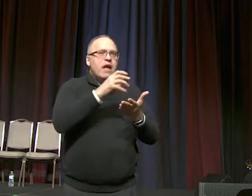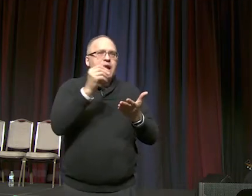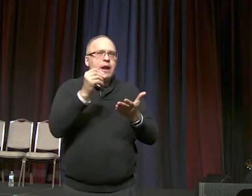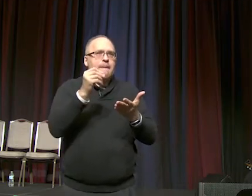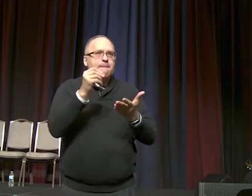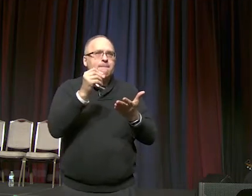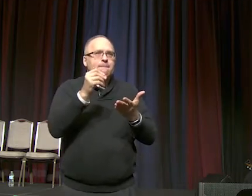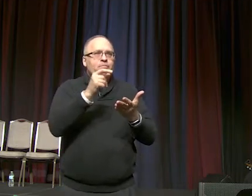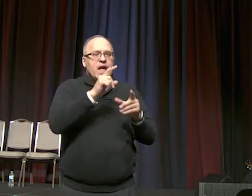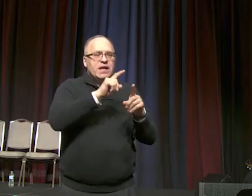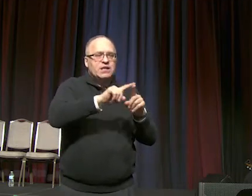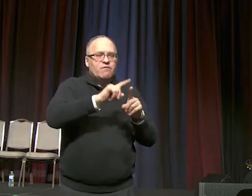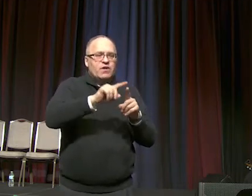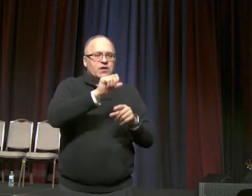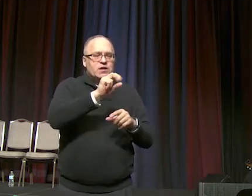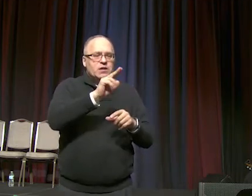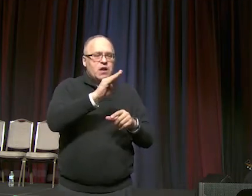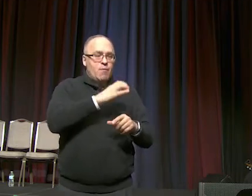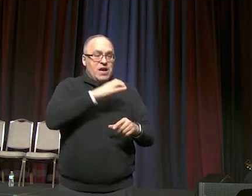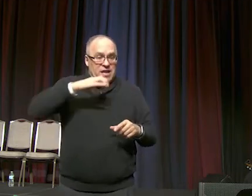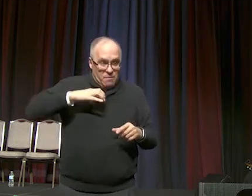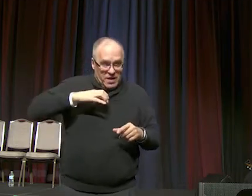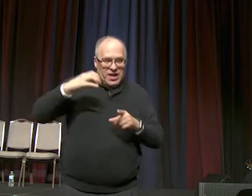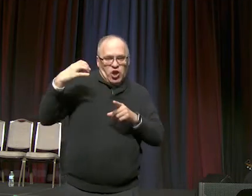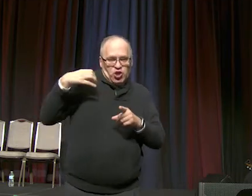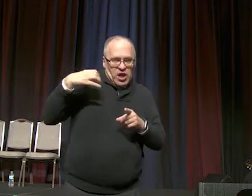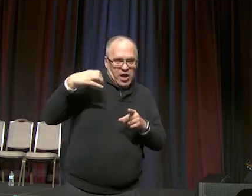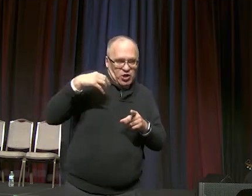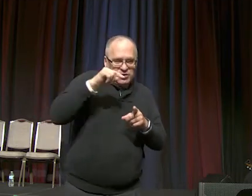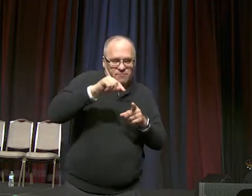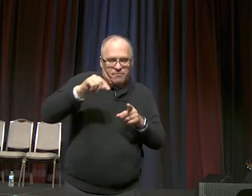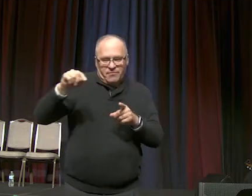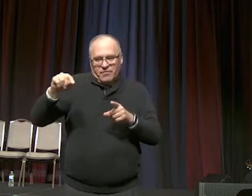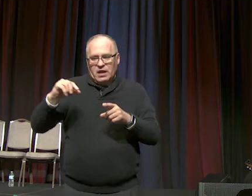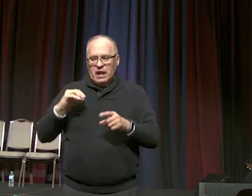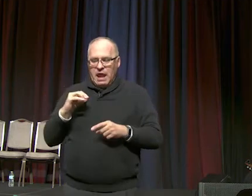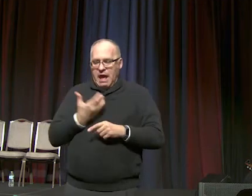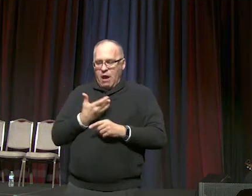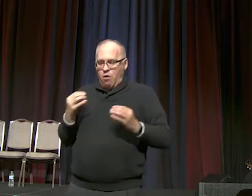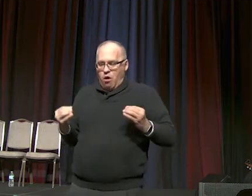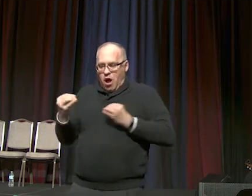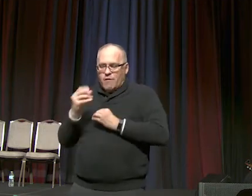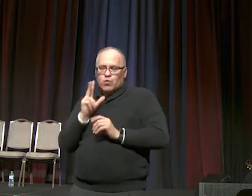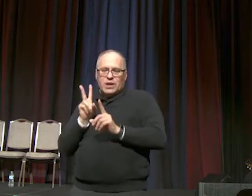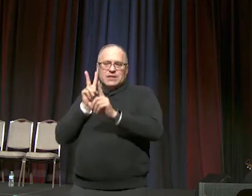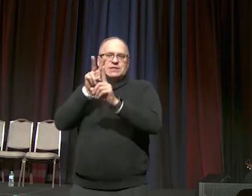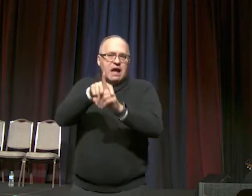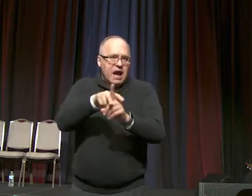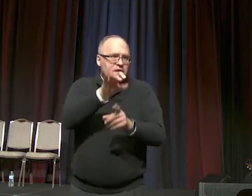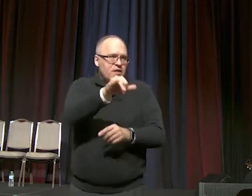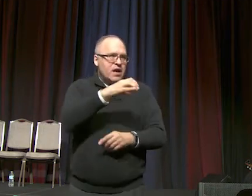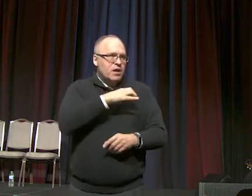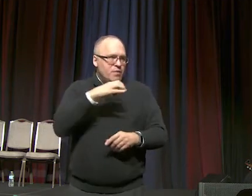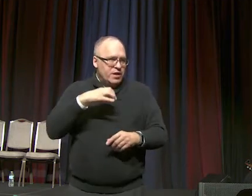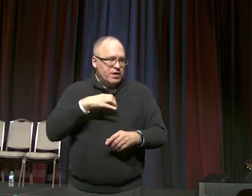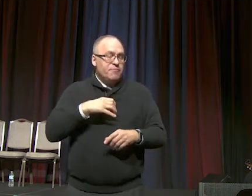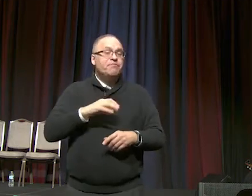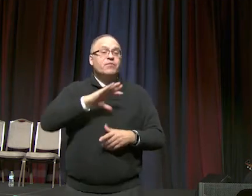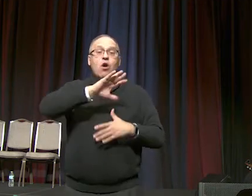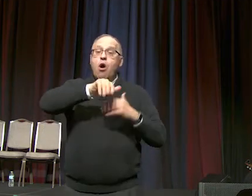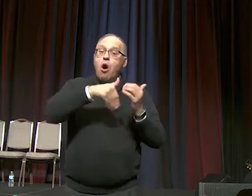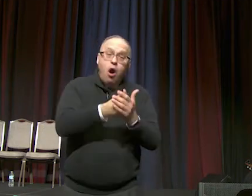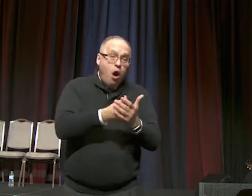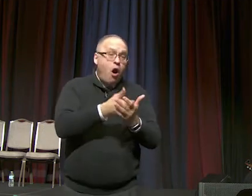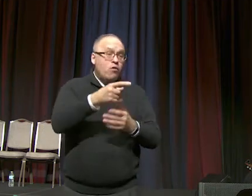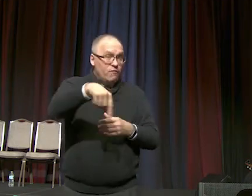of subcommittee chairs that we have assigned from our office, and all of those elected officers